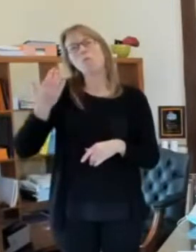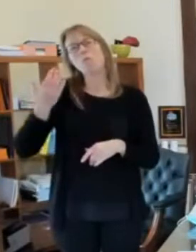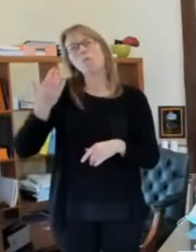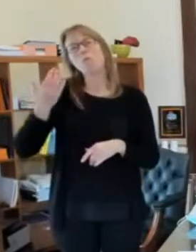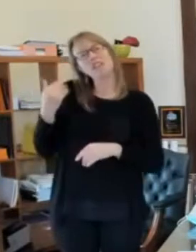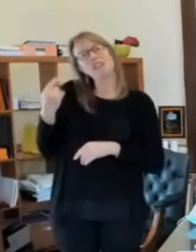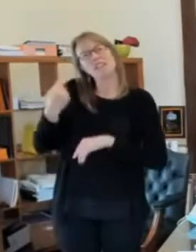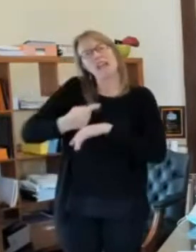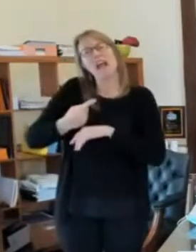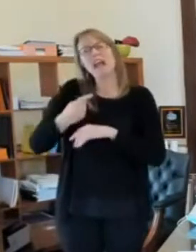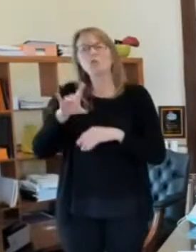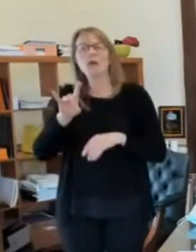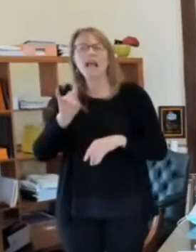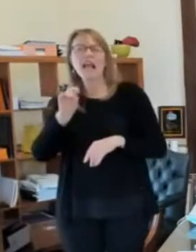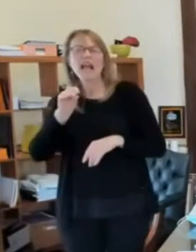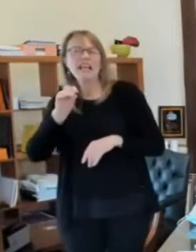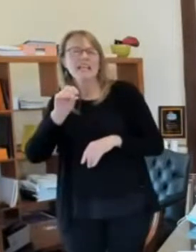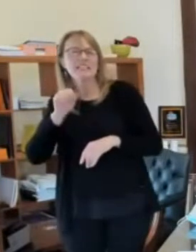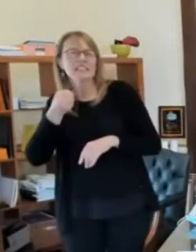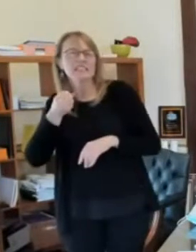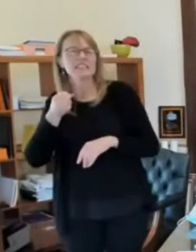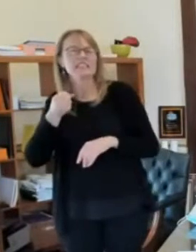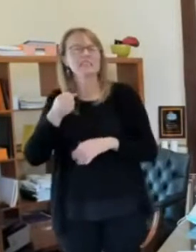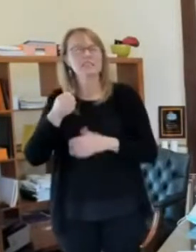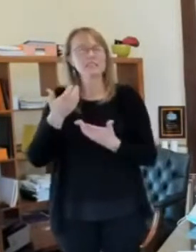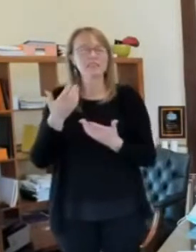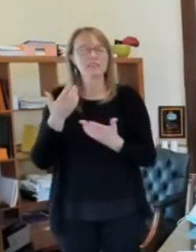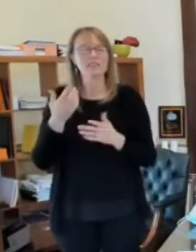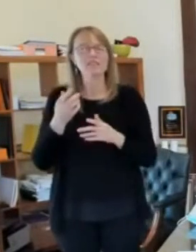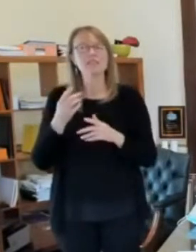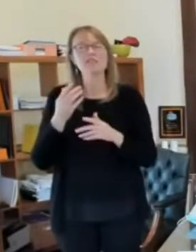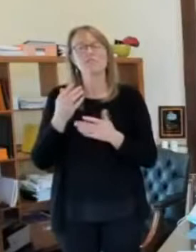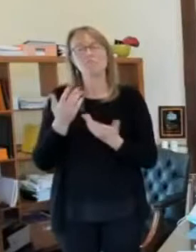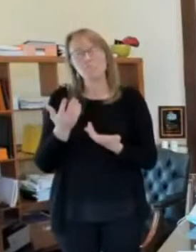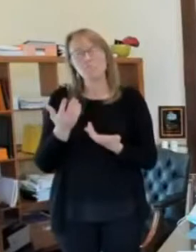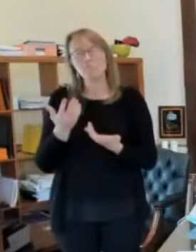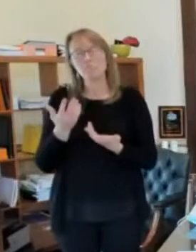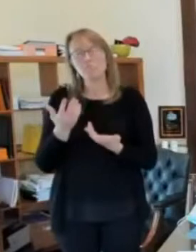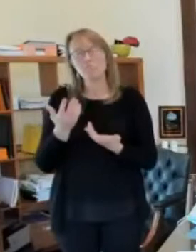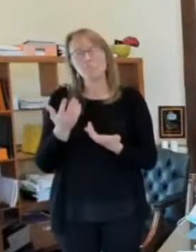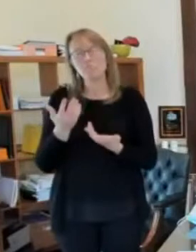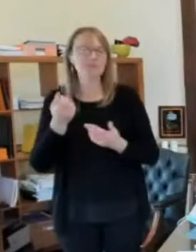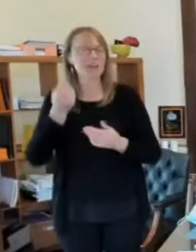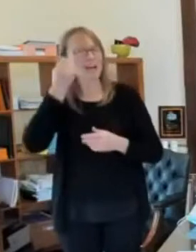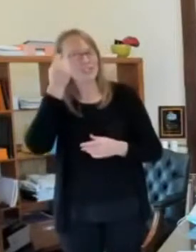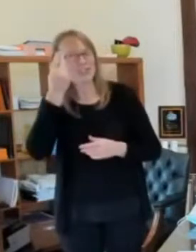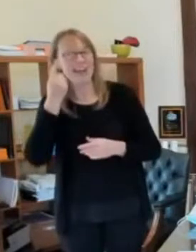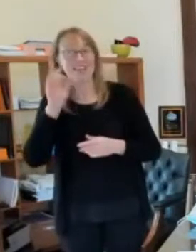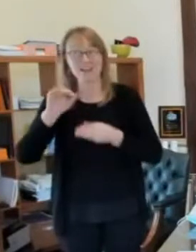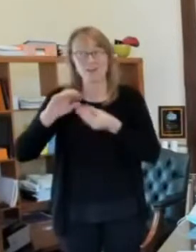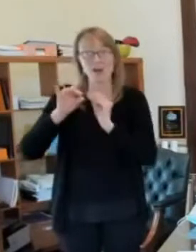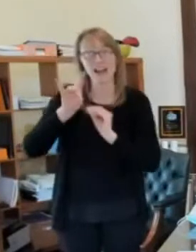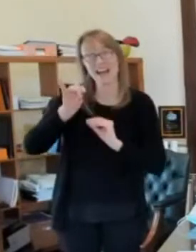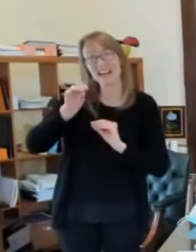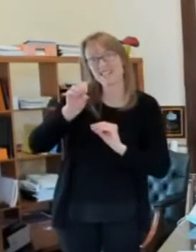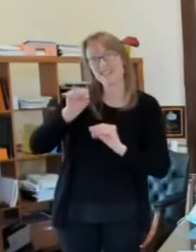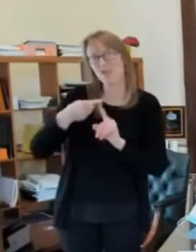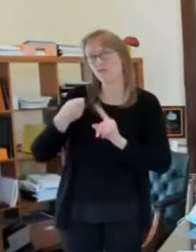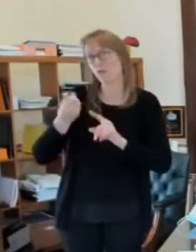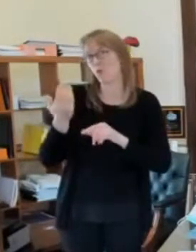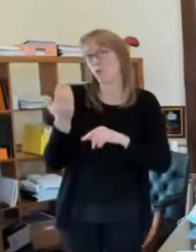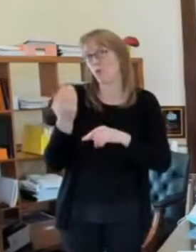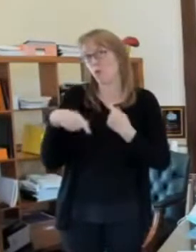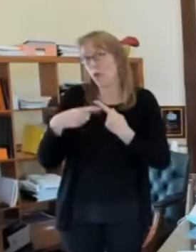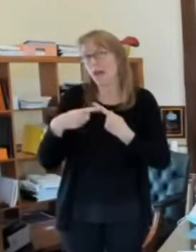week. Again, not as many people are admitted on the weekends as there are during the week. Not as many people are